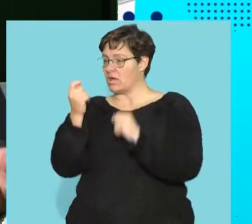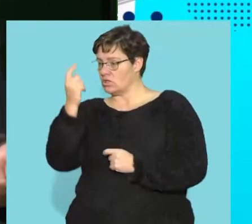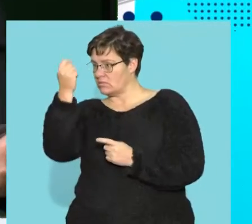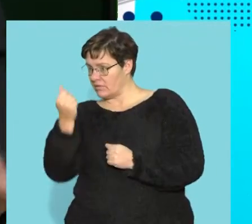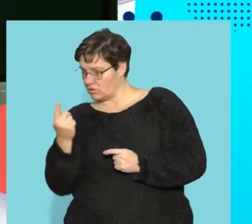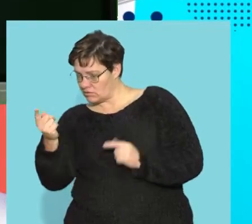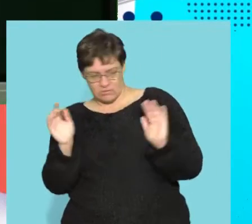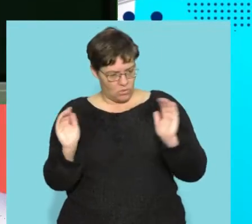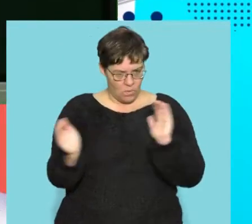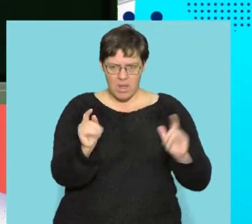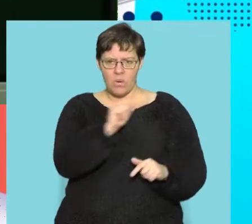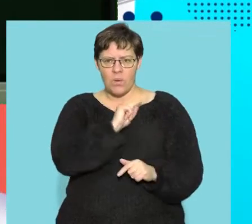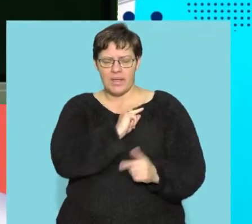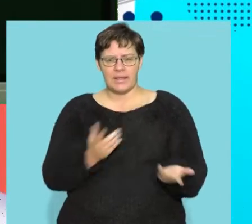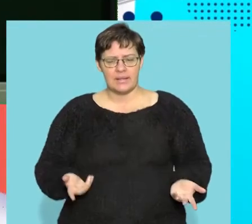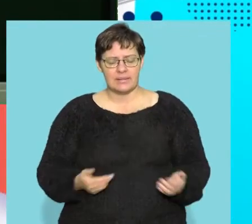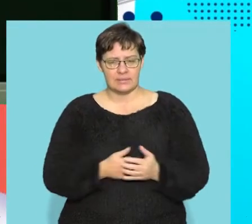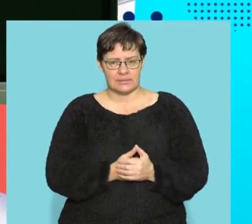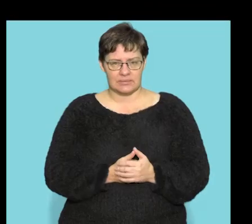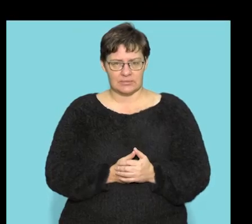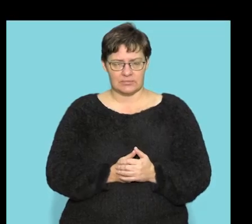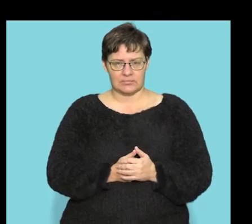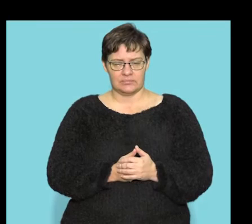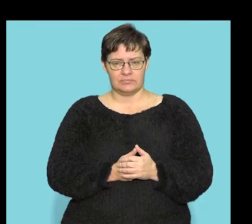the budgeted figures? Here goes.